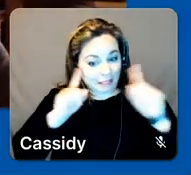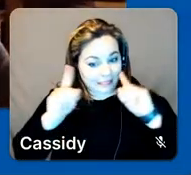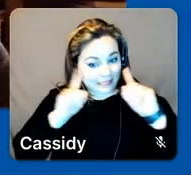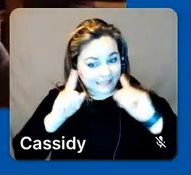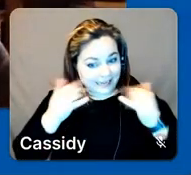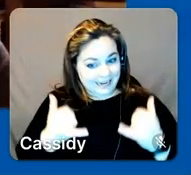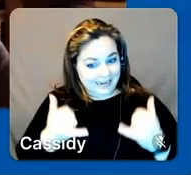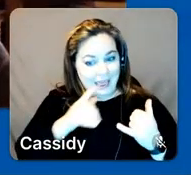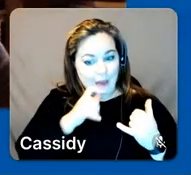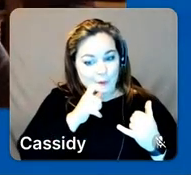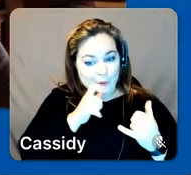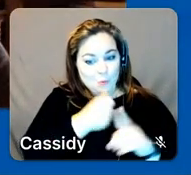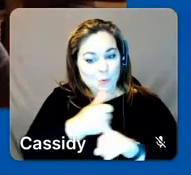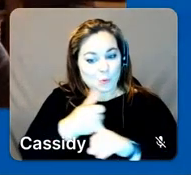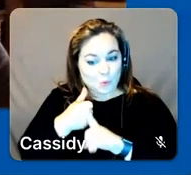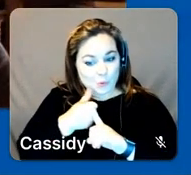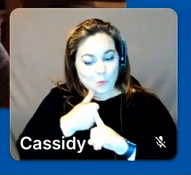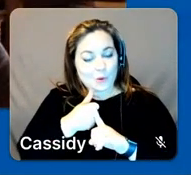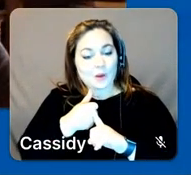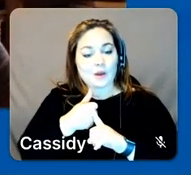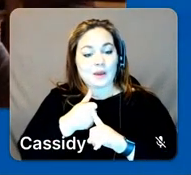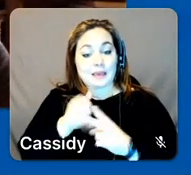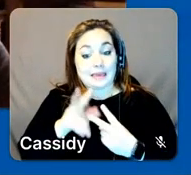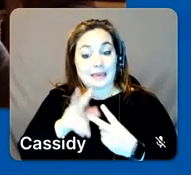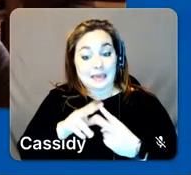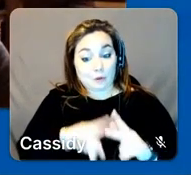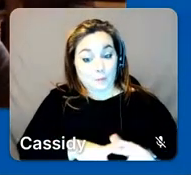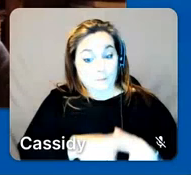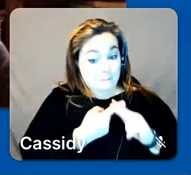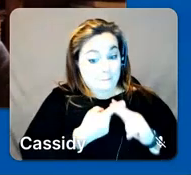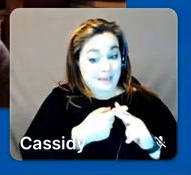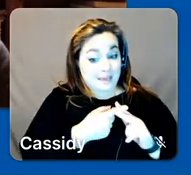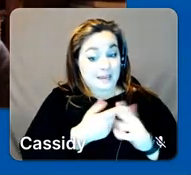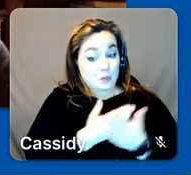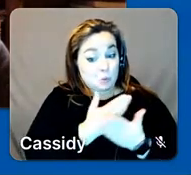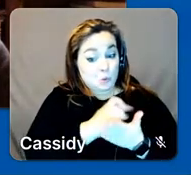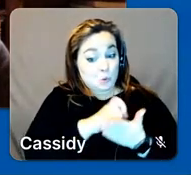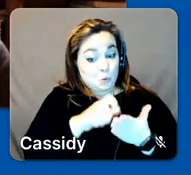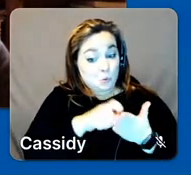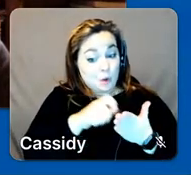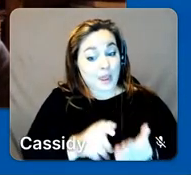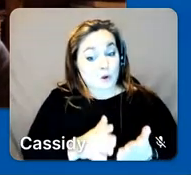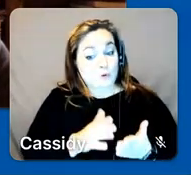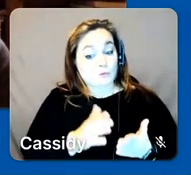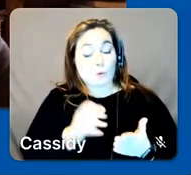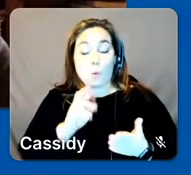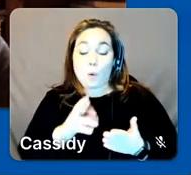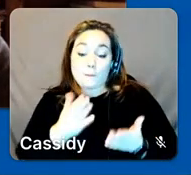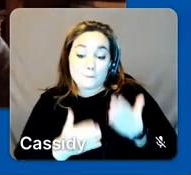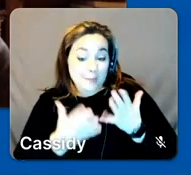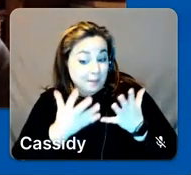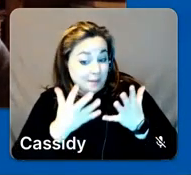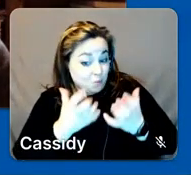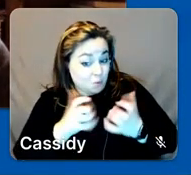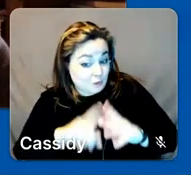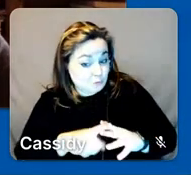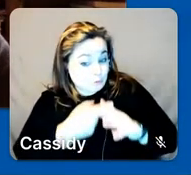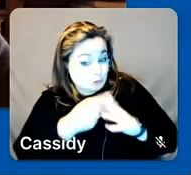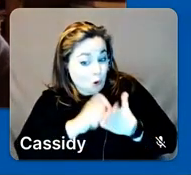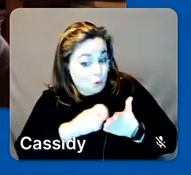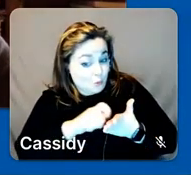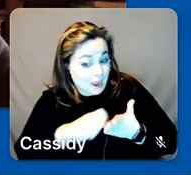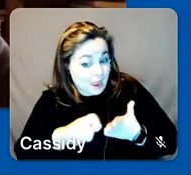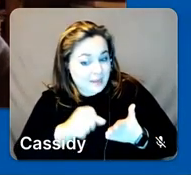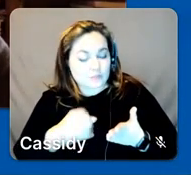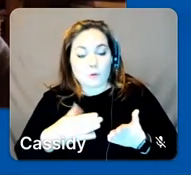who are either beginning writers or thinking about writing. And so my question